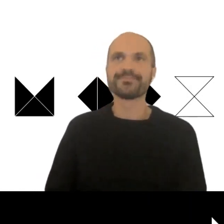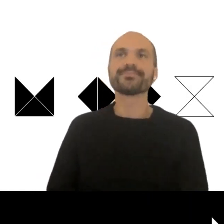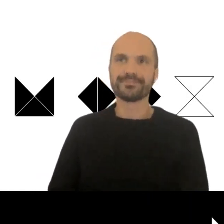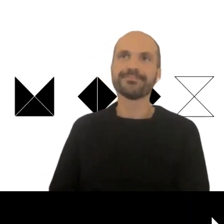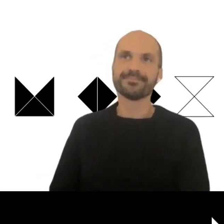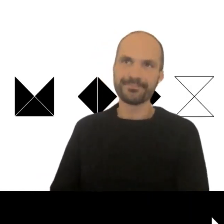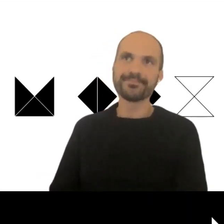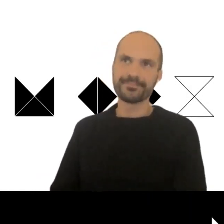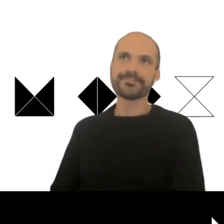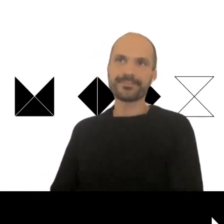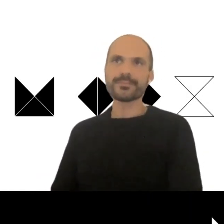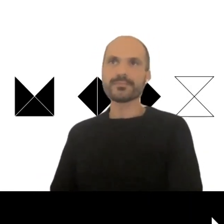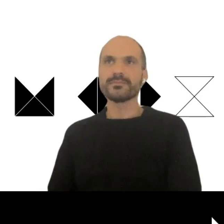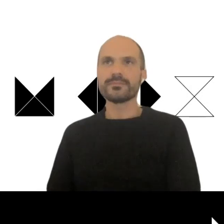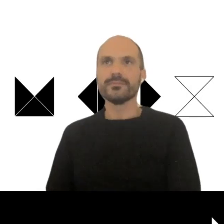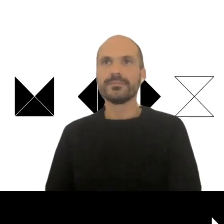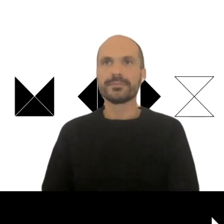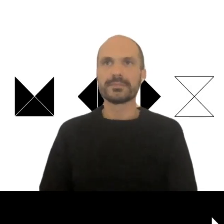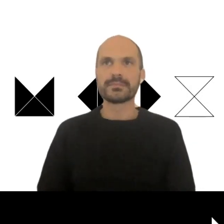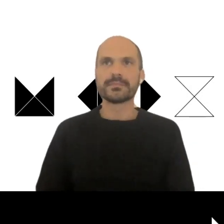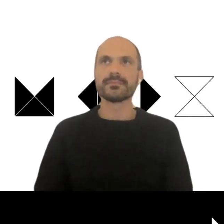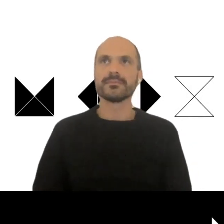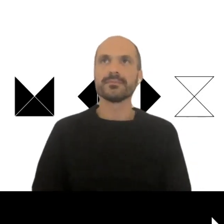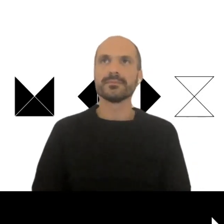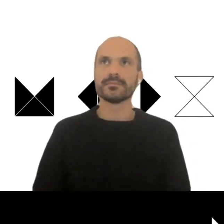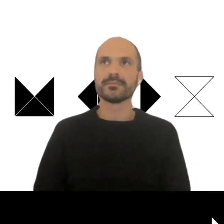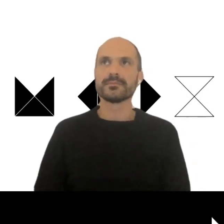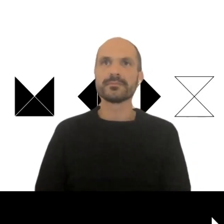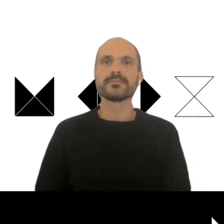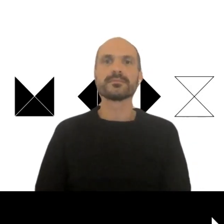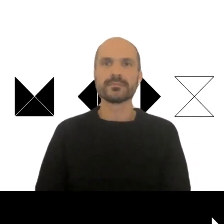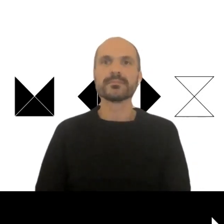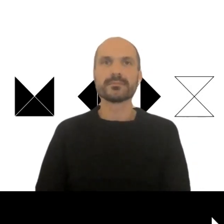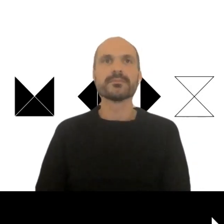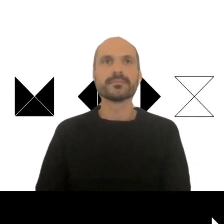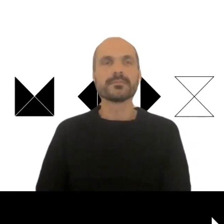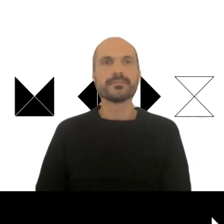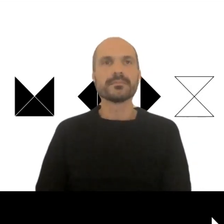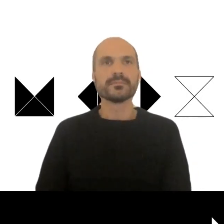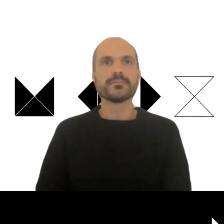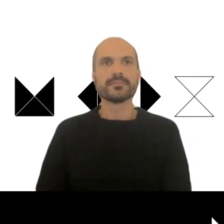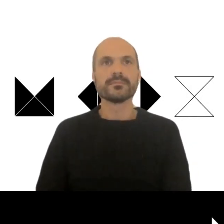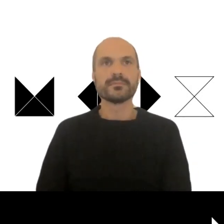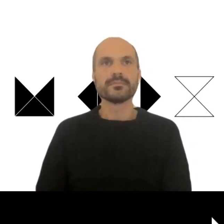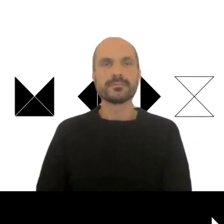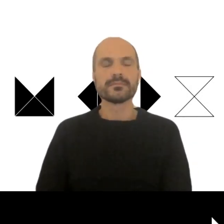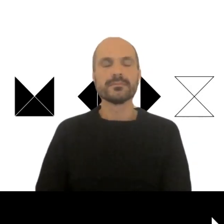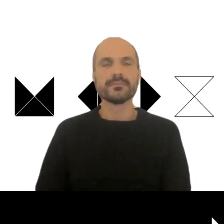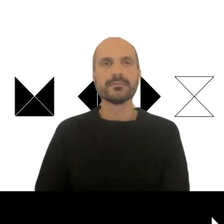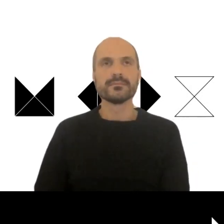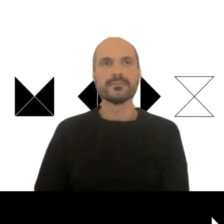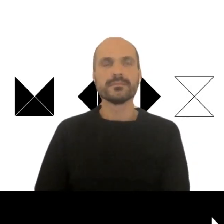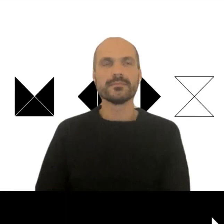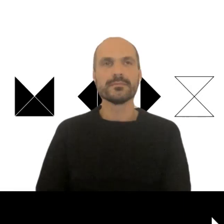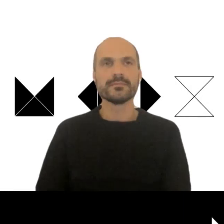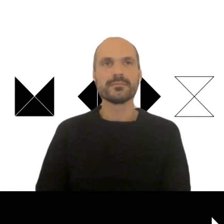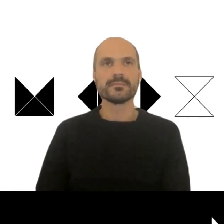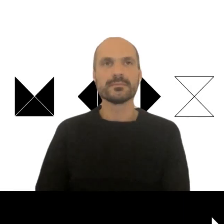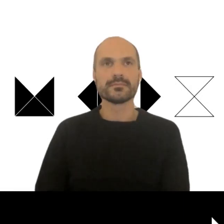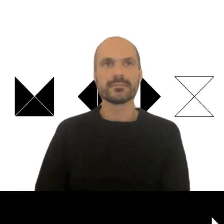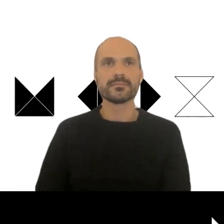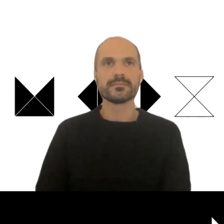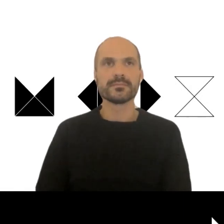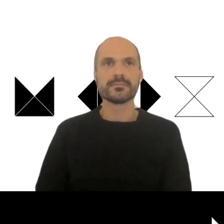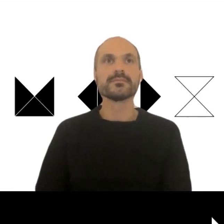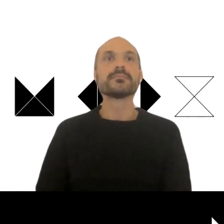difference and that things makes a big difference. So in that way, I think